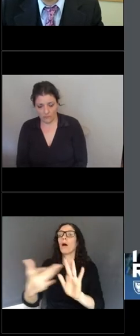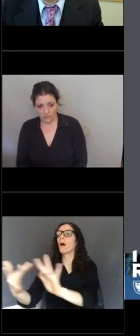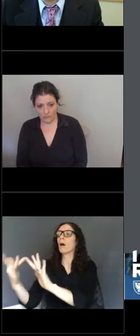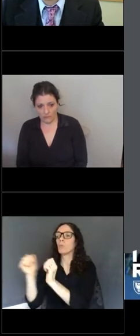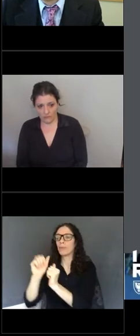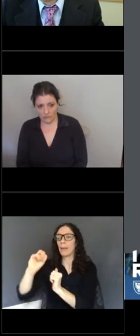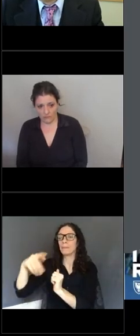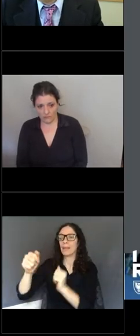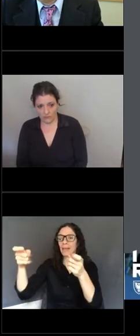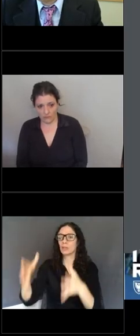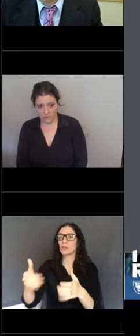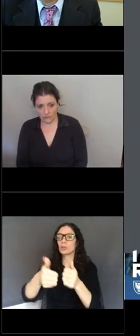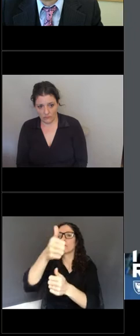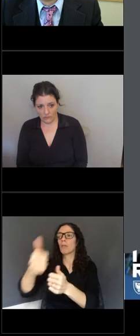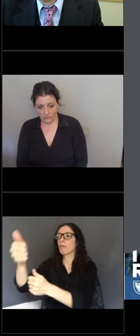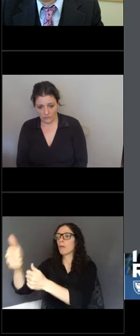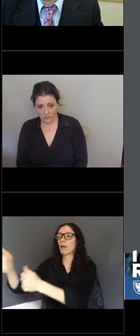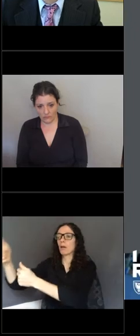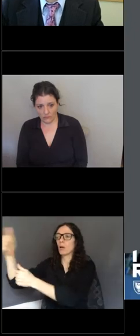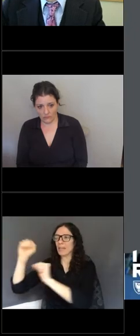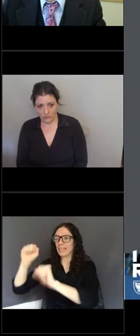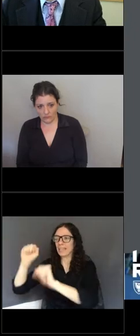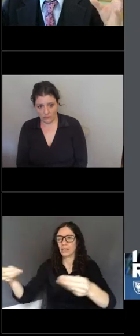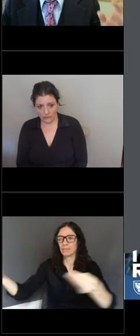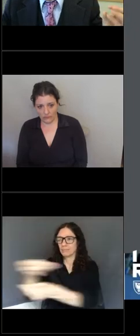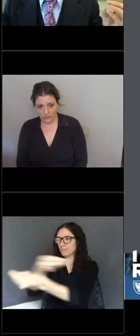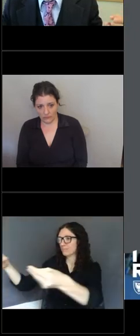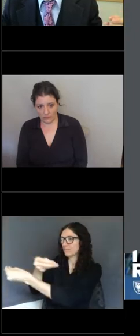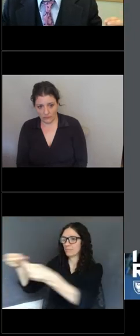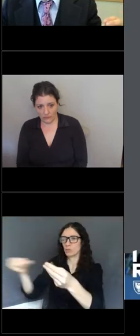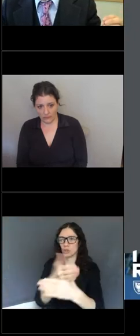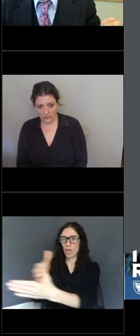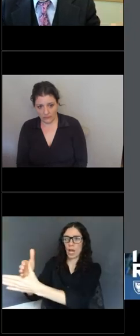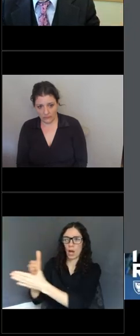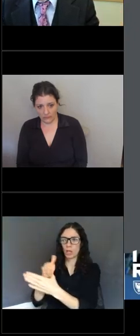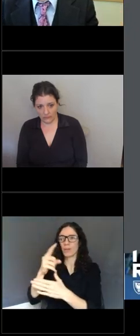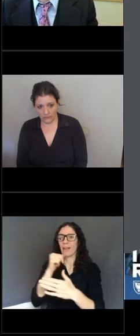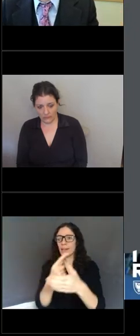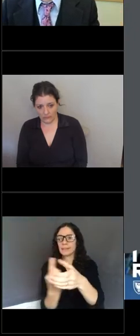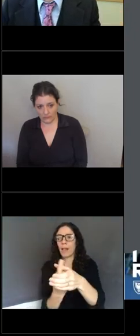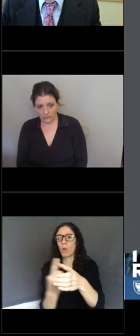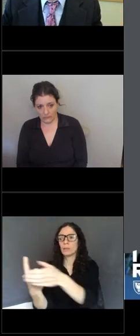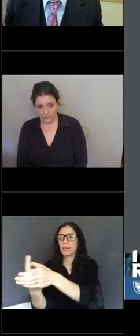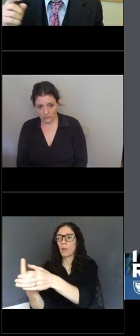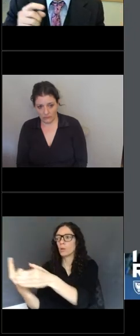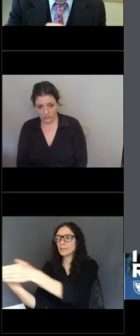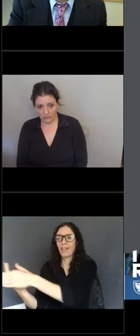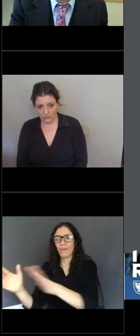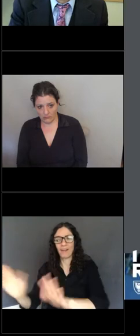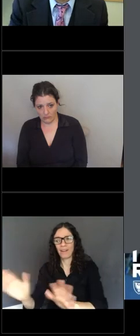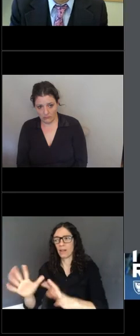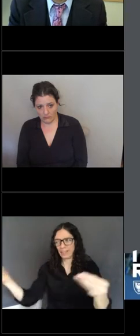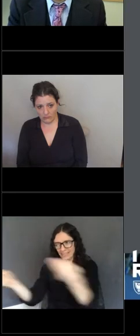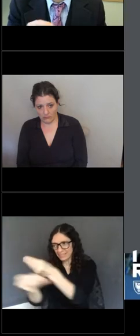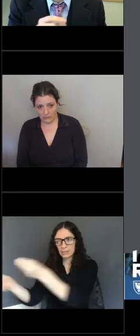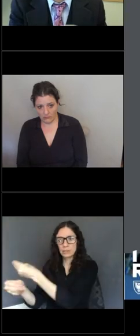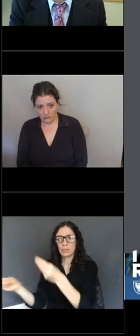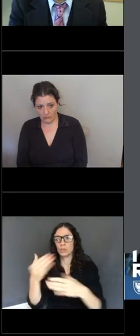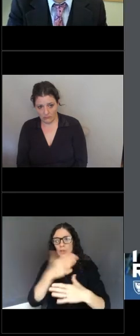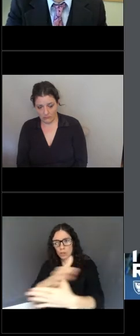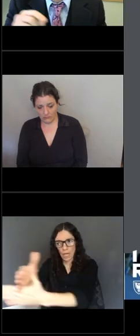multiple MPAs, we're able to remove them from the individual silos that they are in and be able to bring